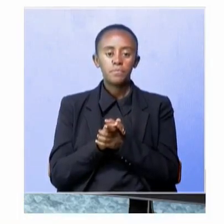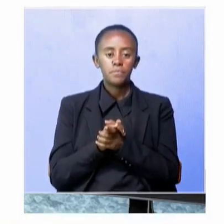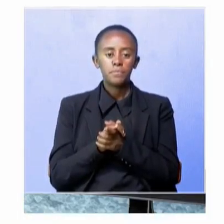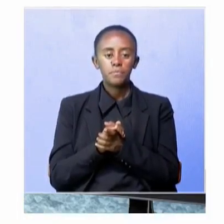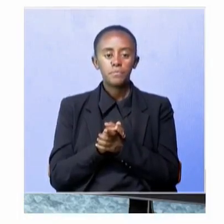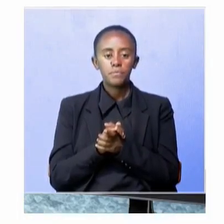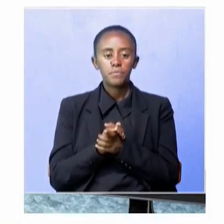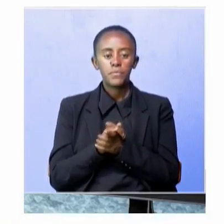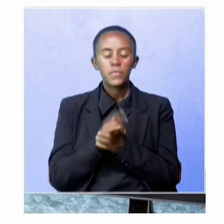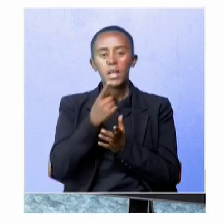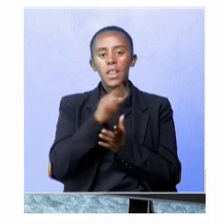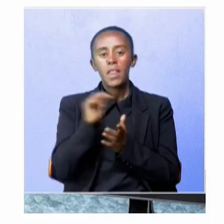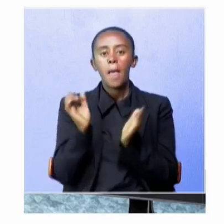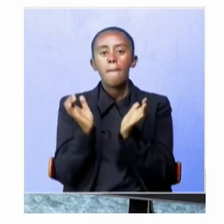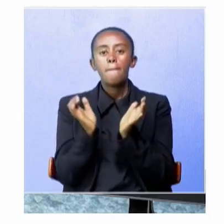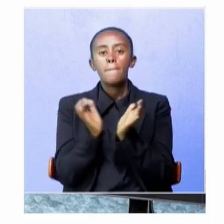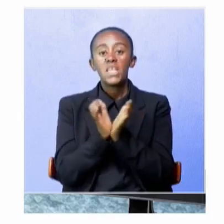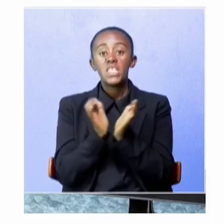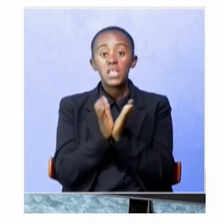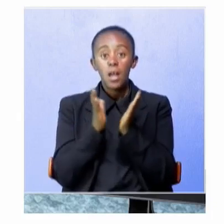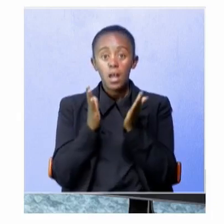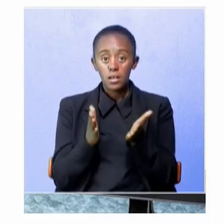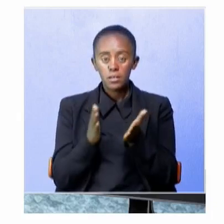the prisoner